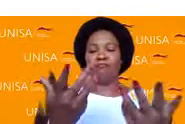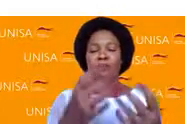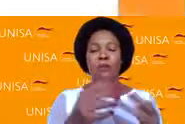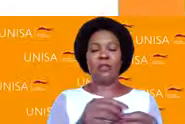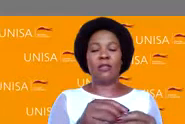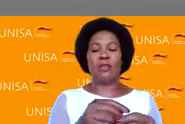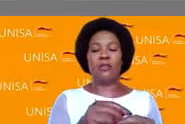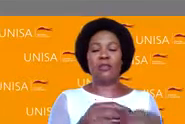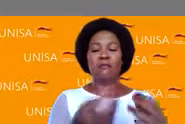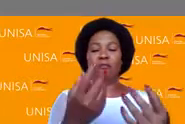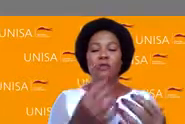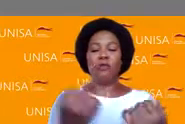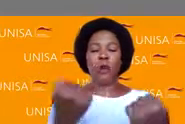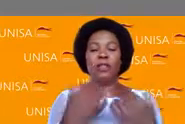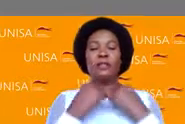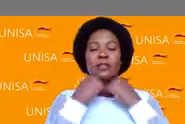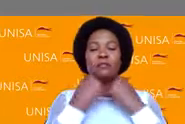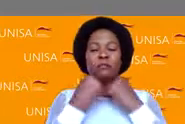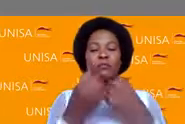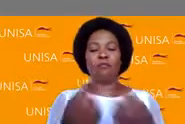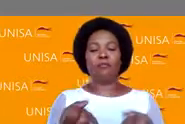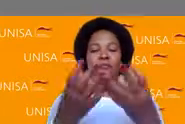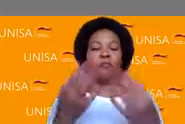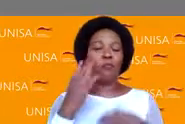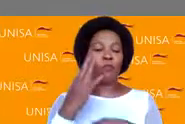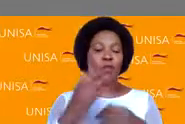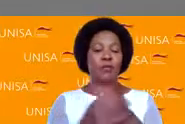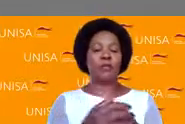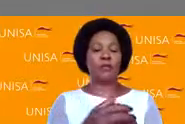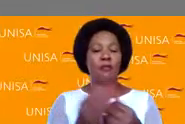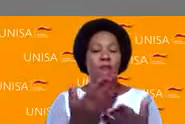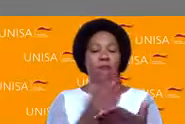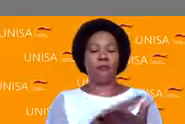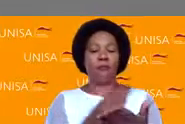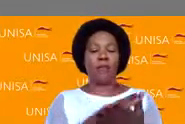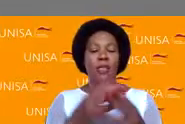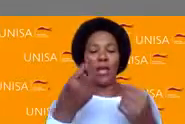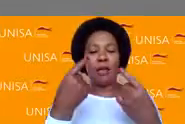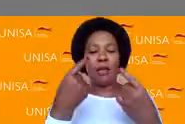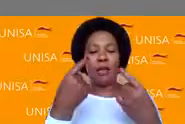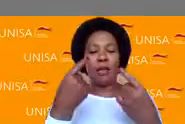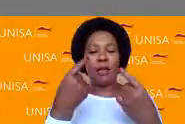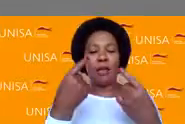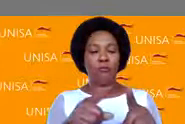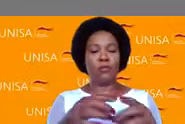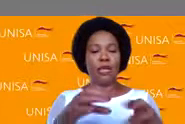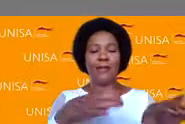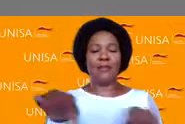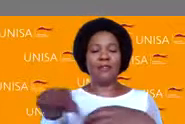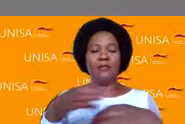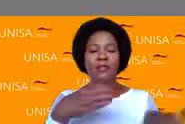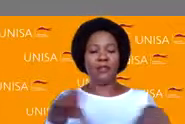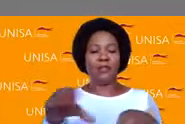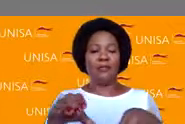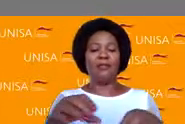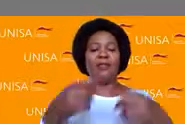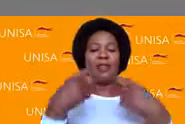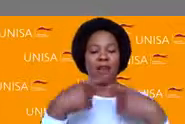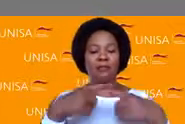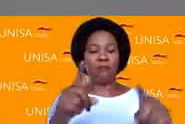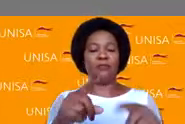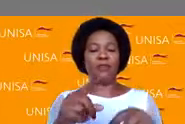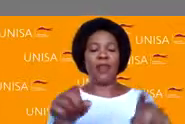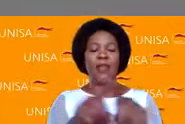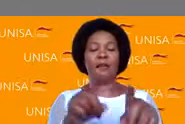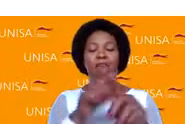to be submitted. Underneath this, you usually have some introductory activities, such as announcements. And as I mentioned